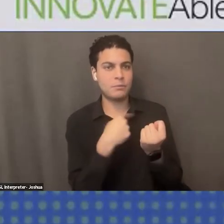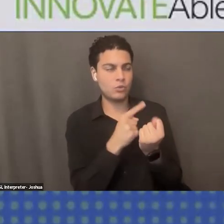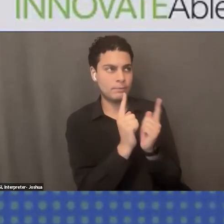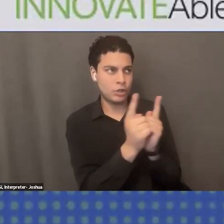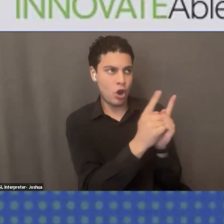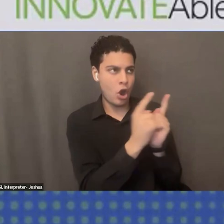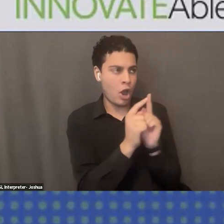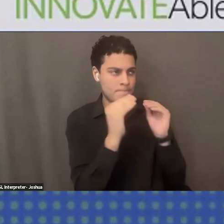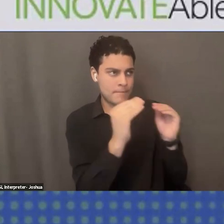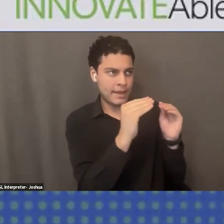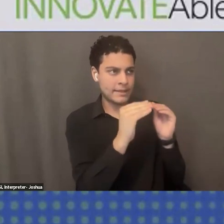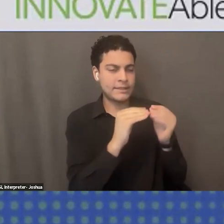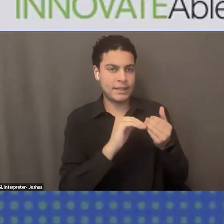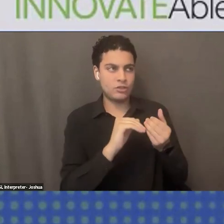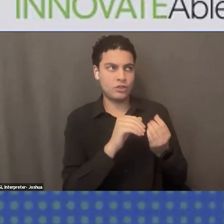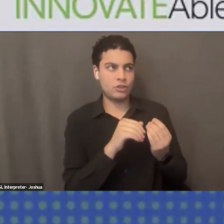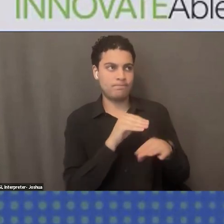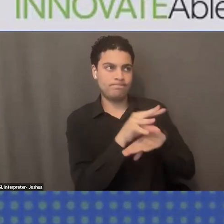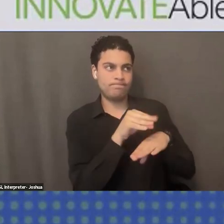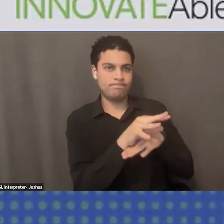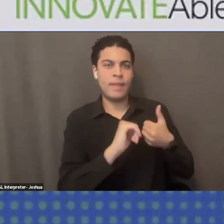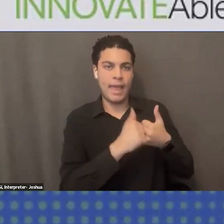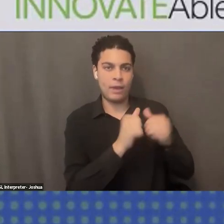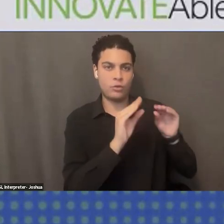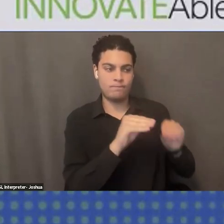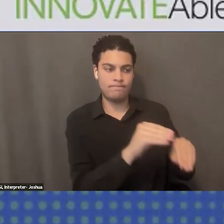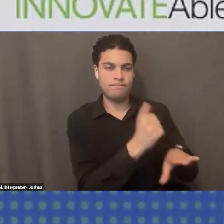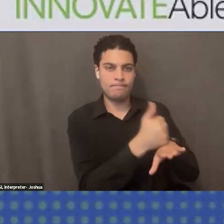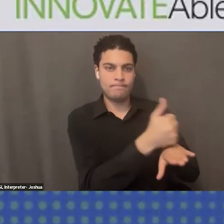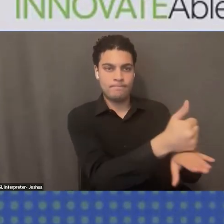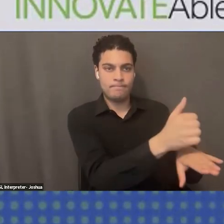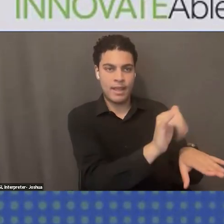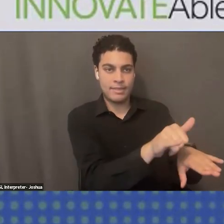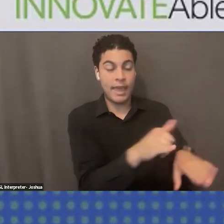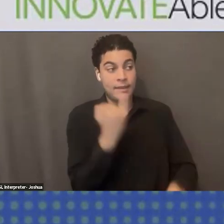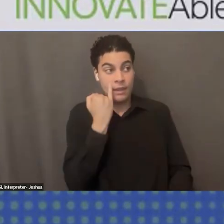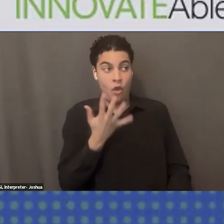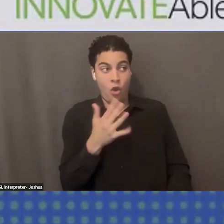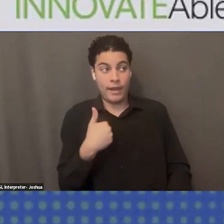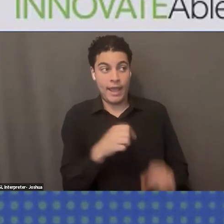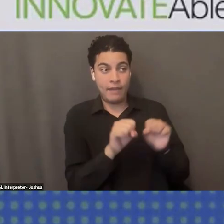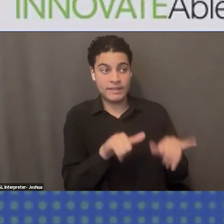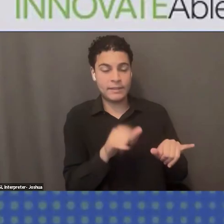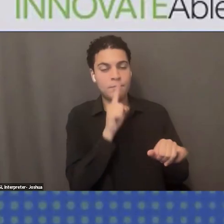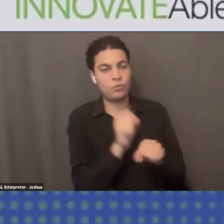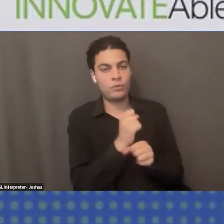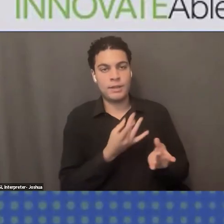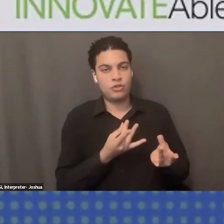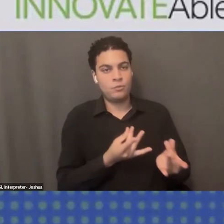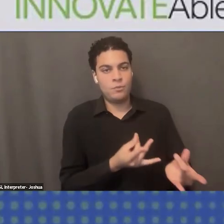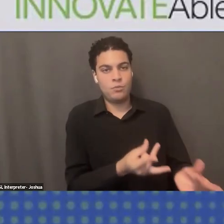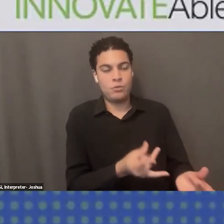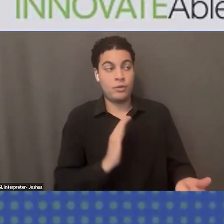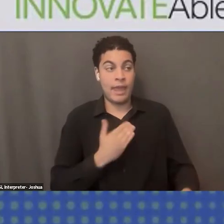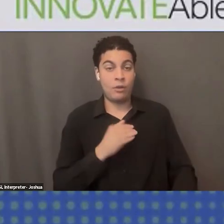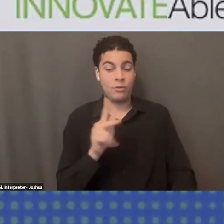and provide. If there's already a system in place, how easy it comes together. Our kayak launches can be